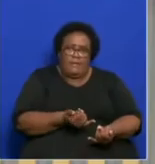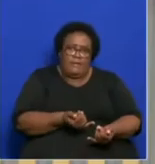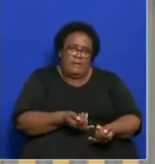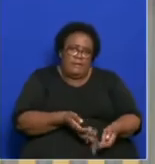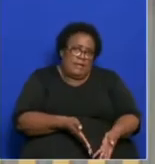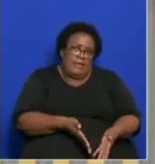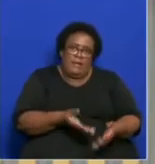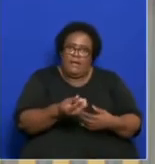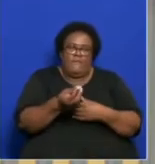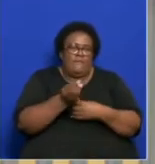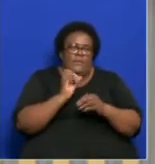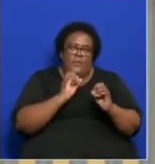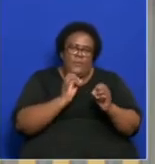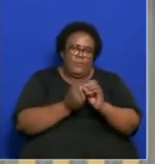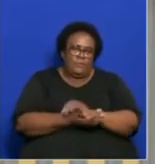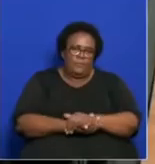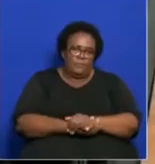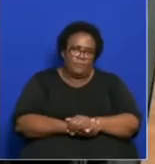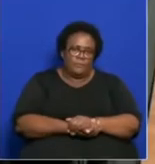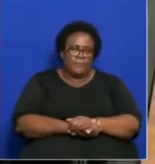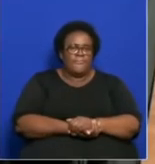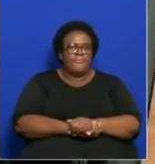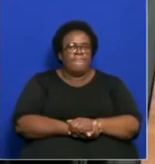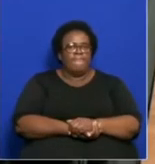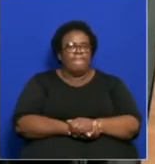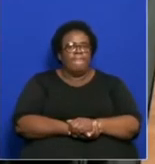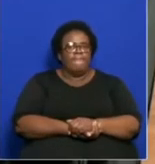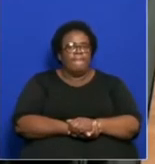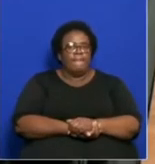Yes. So, however, they do exist.